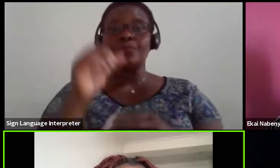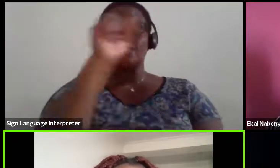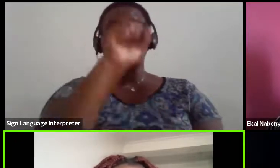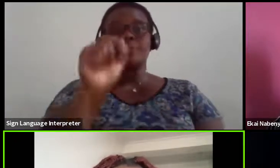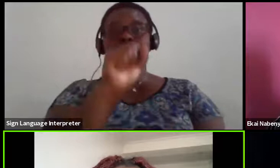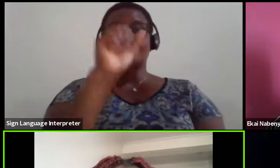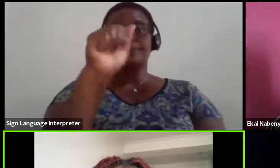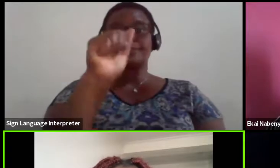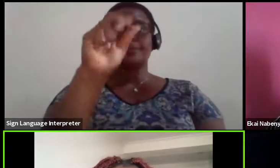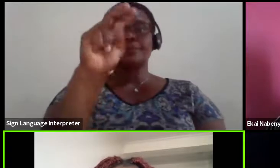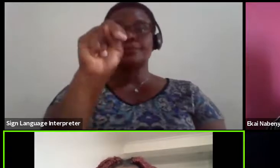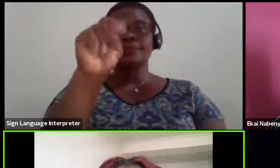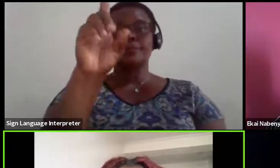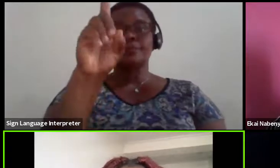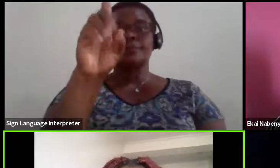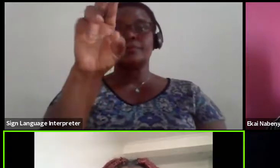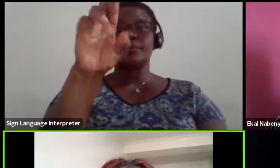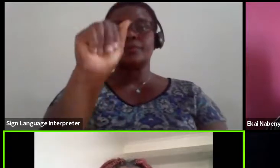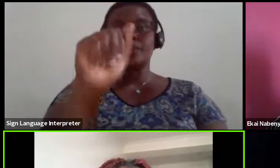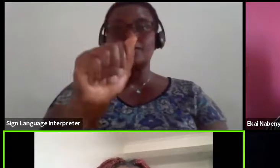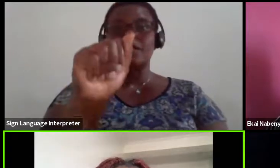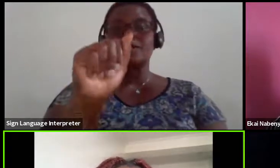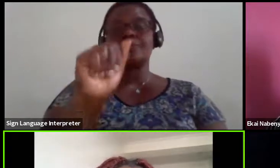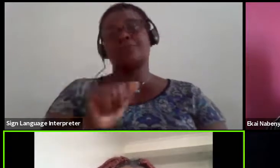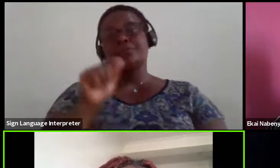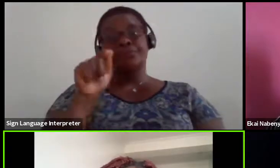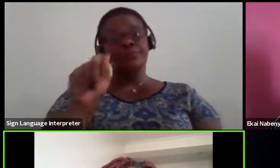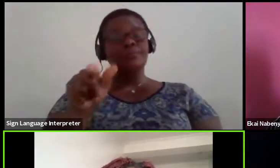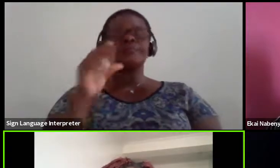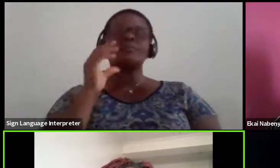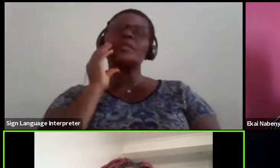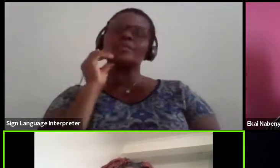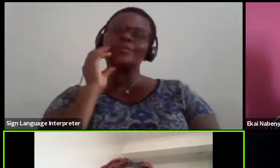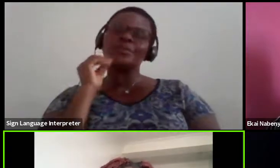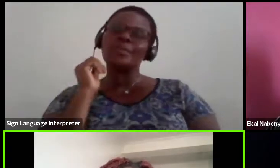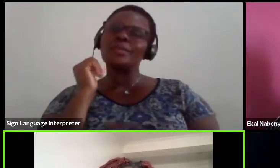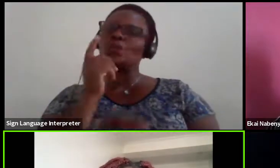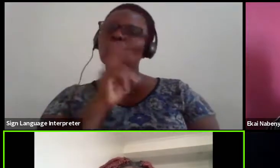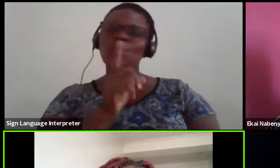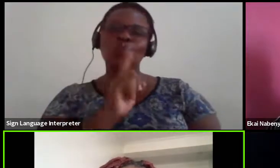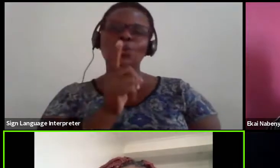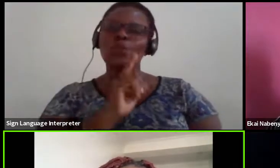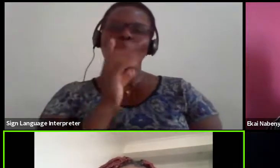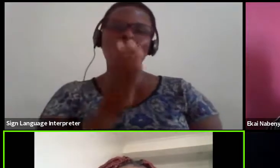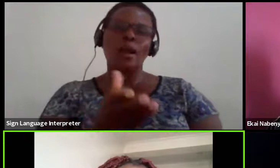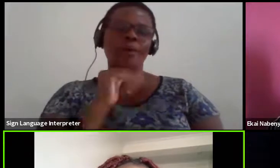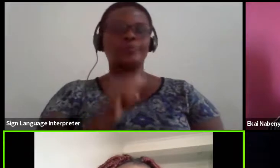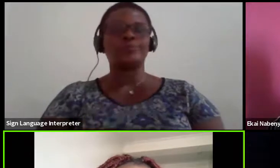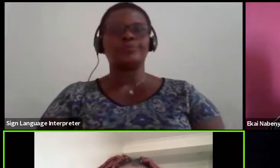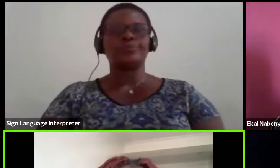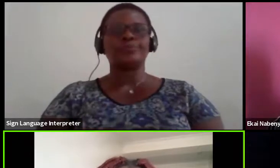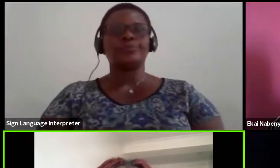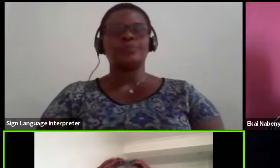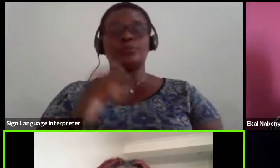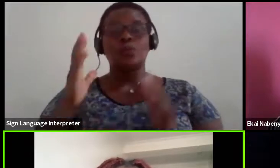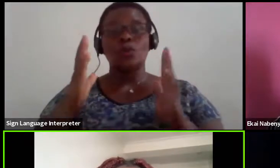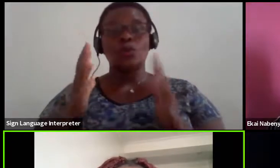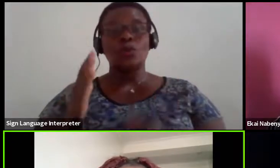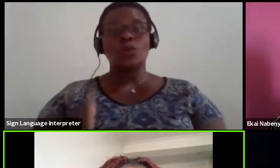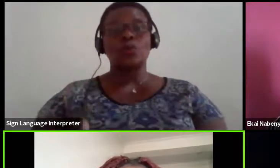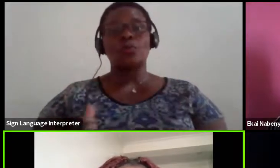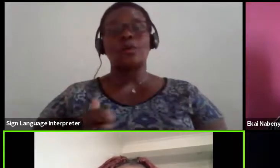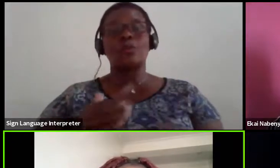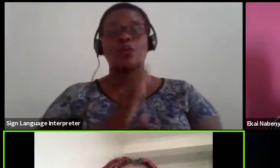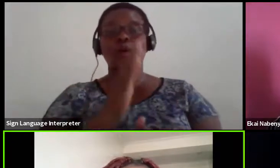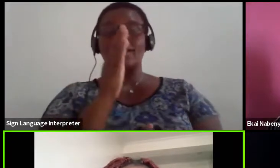from Uganda with the years of experience in human rights advocacy and activism, with a special focus on